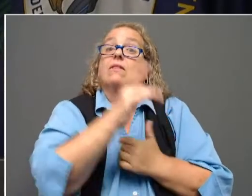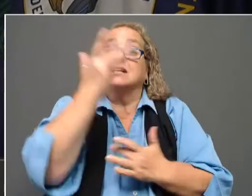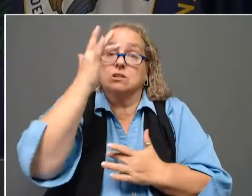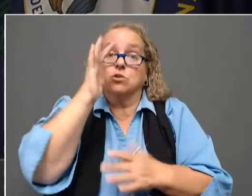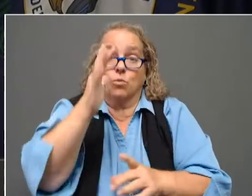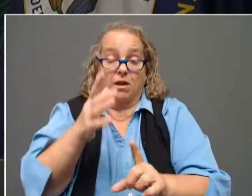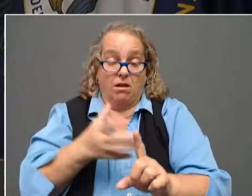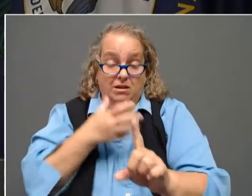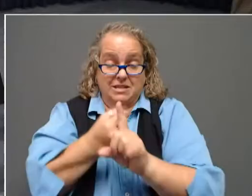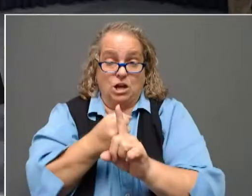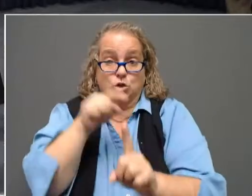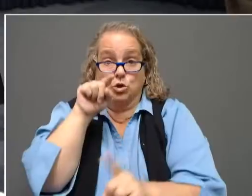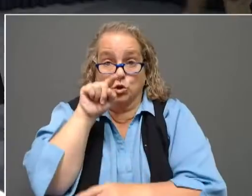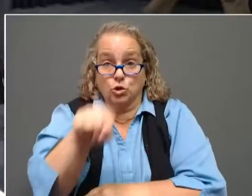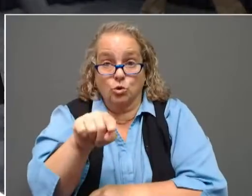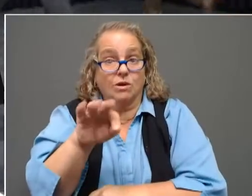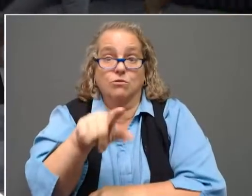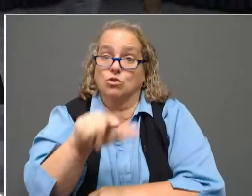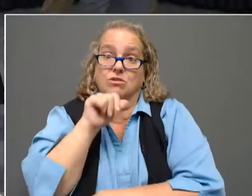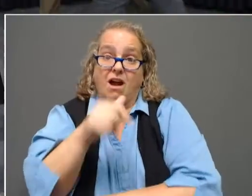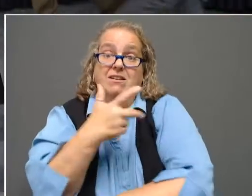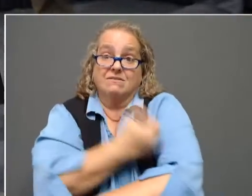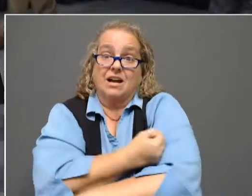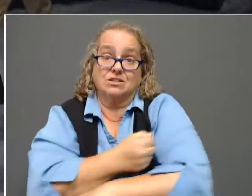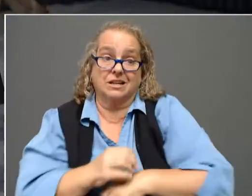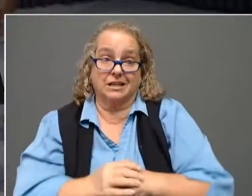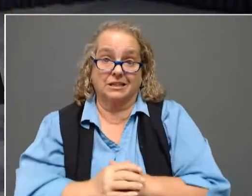get vaccinated. Thank you.